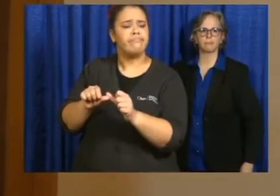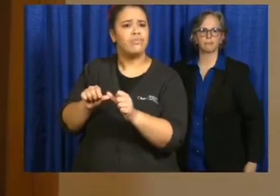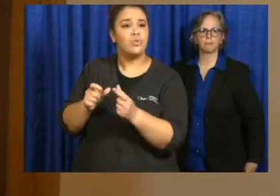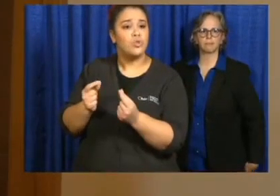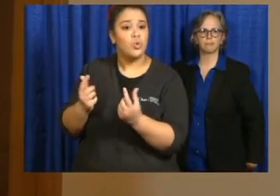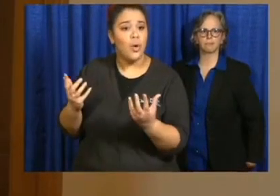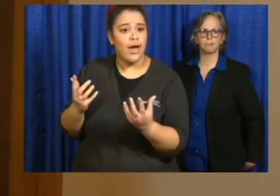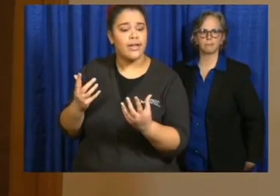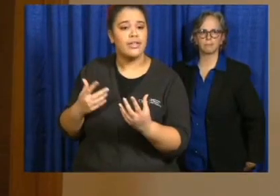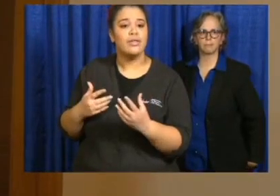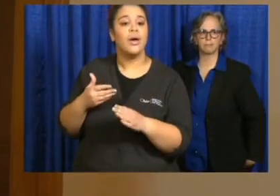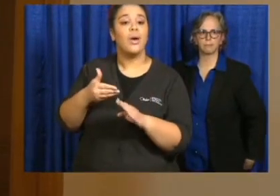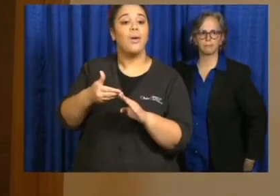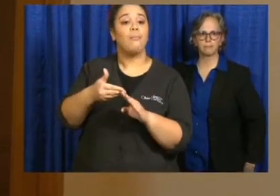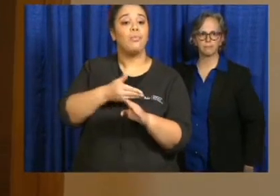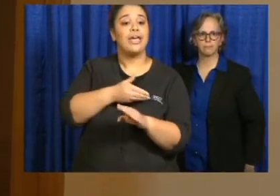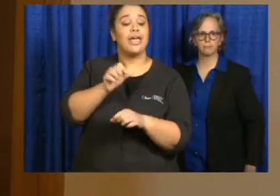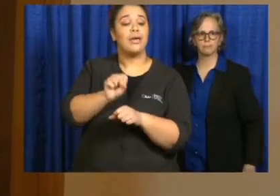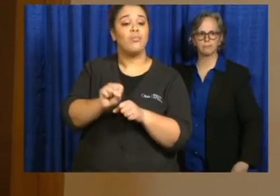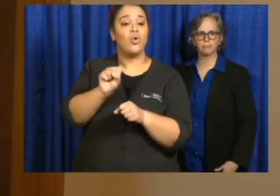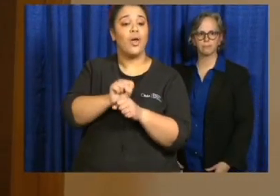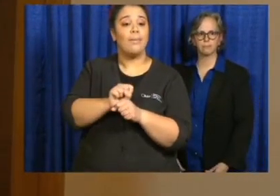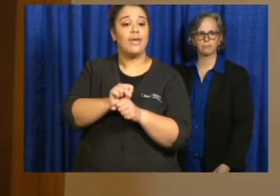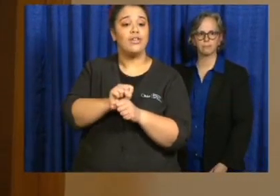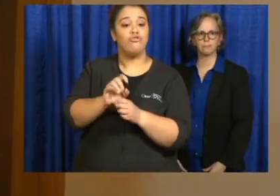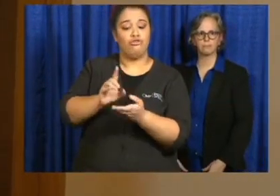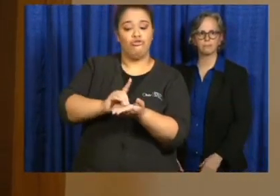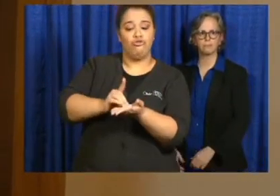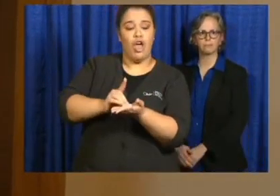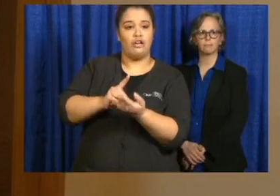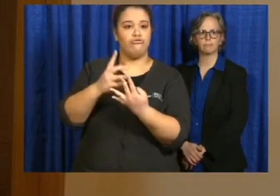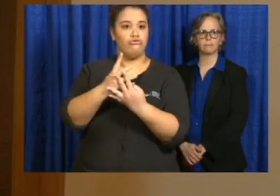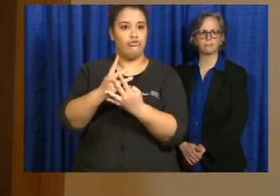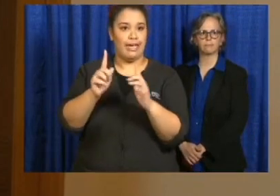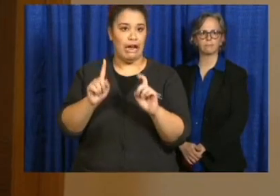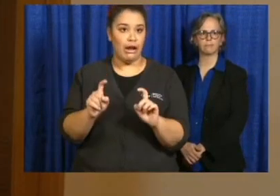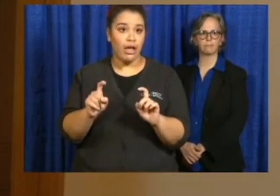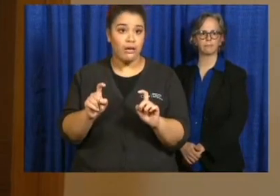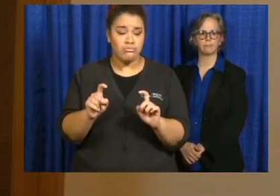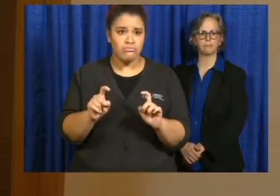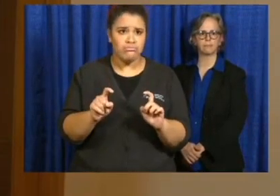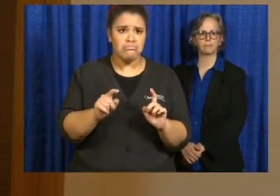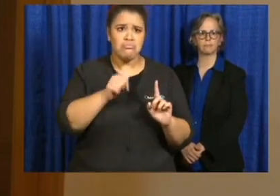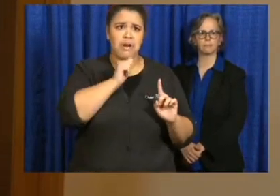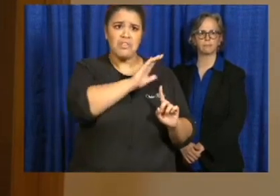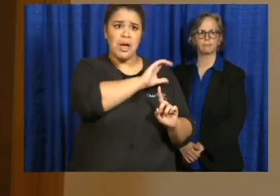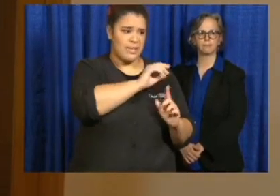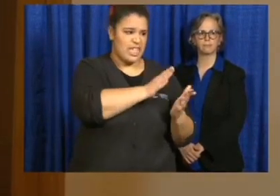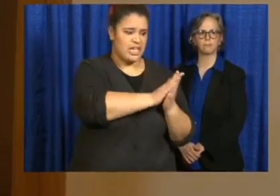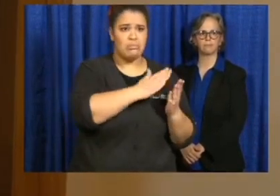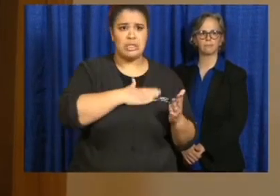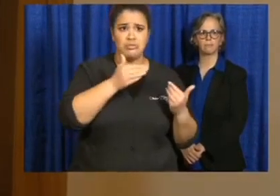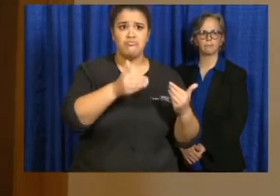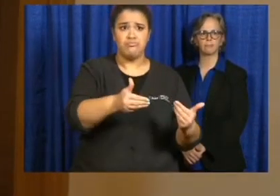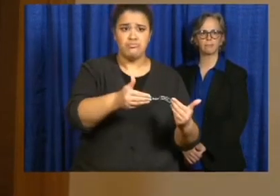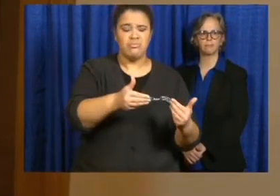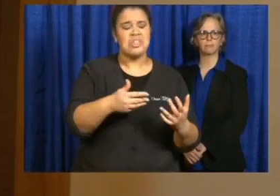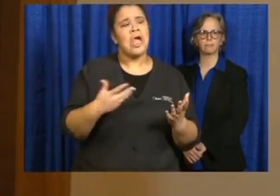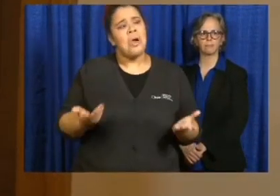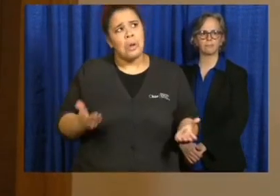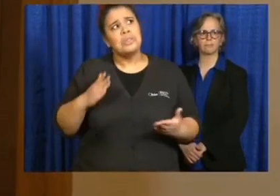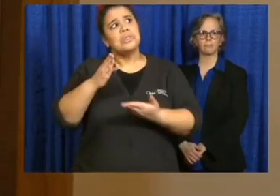pre-employment drug screening at the request of companies. We obviously do have a lot of hiring in certain sectors right